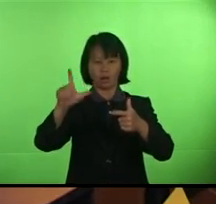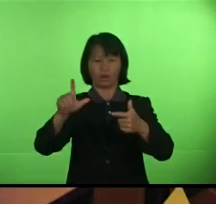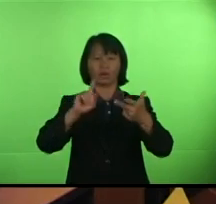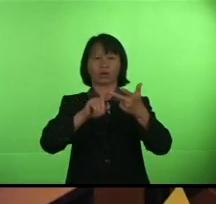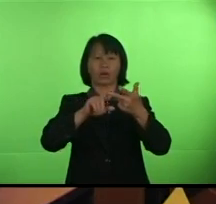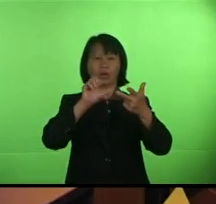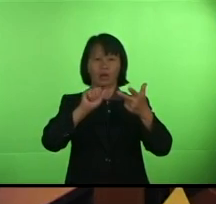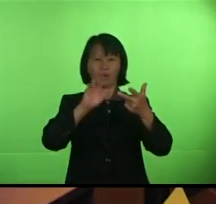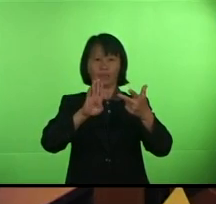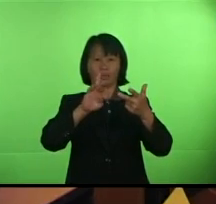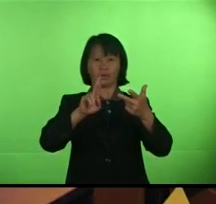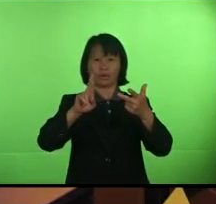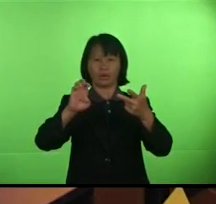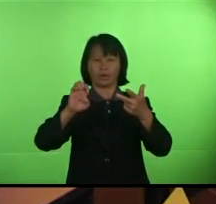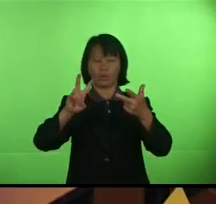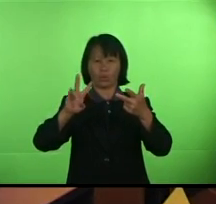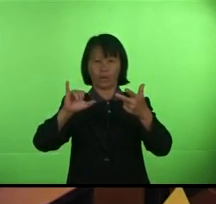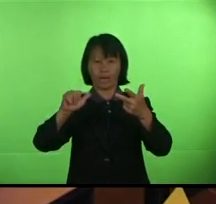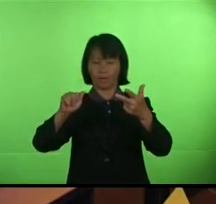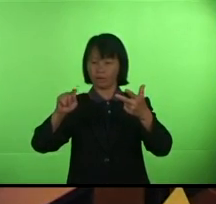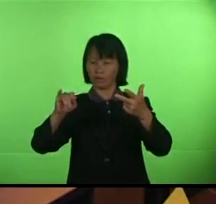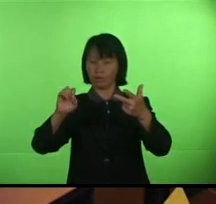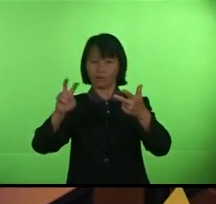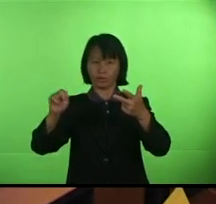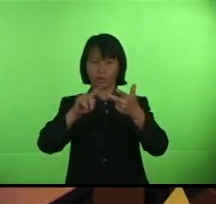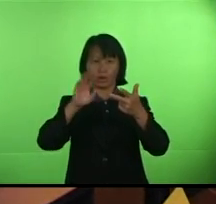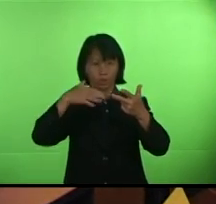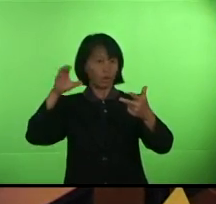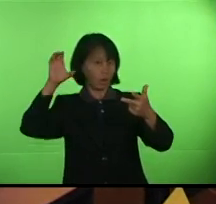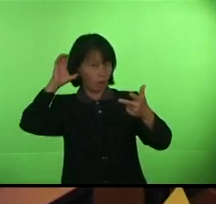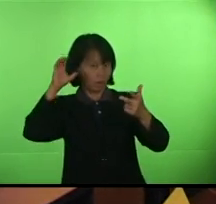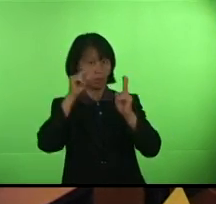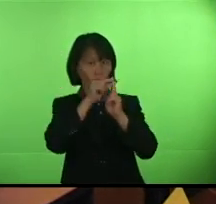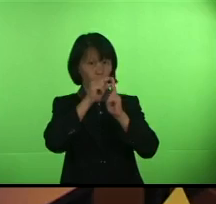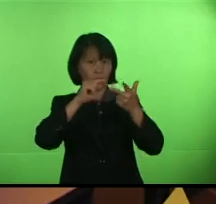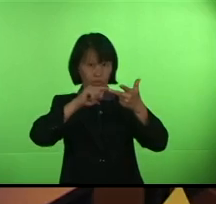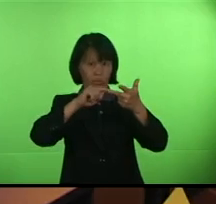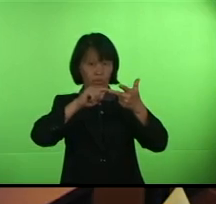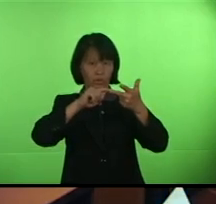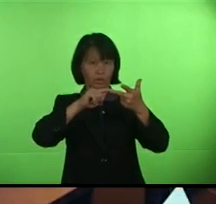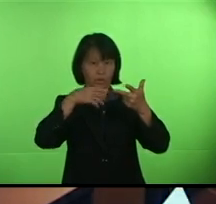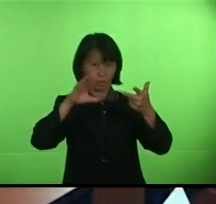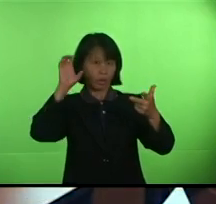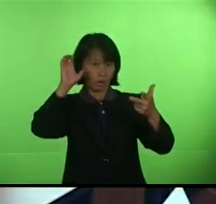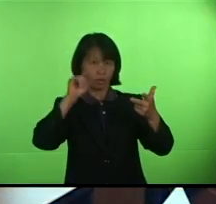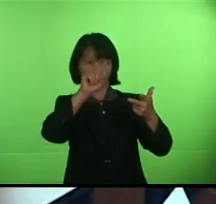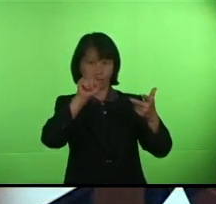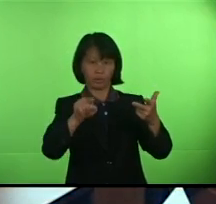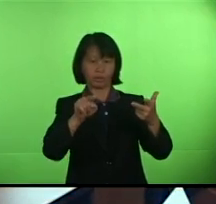have heard the word abbreviations before. Okay. So let's look at this one.